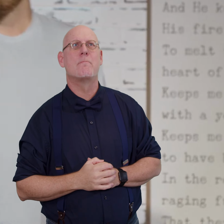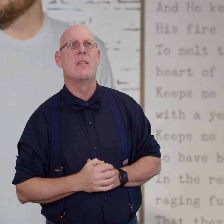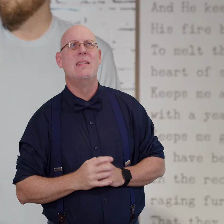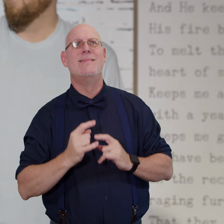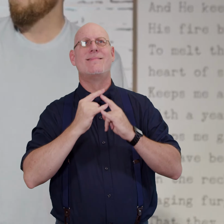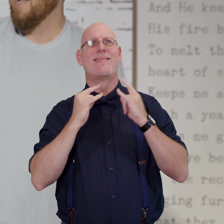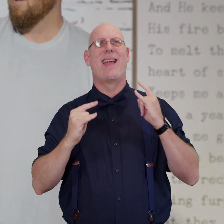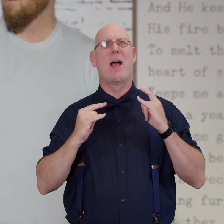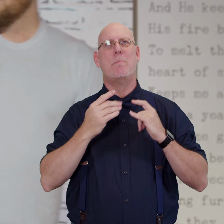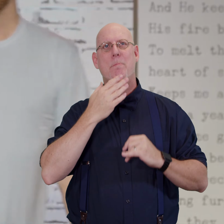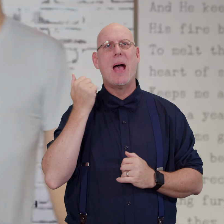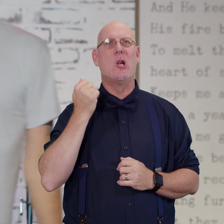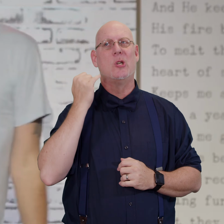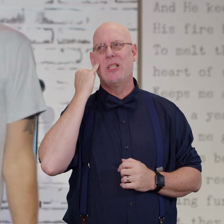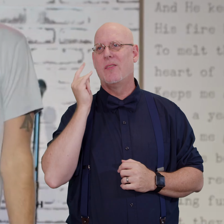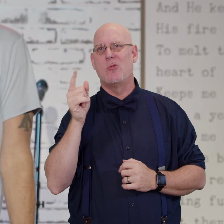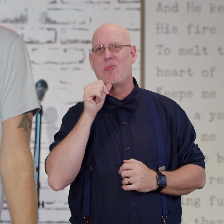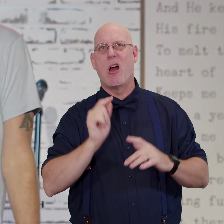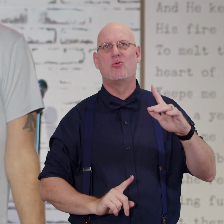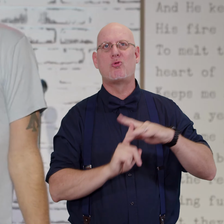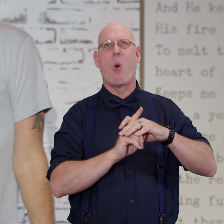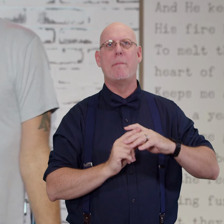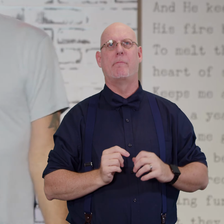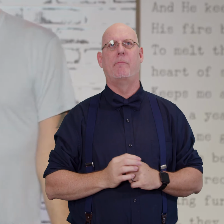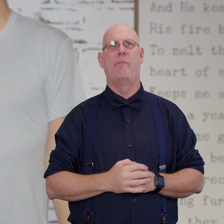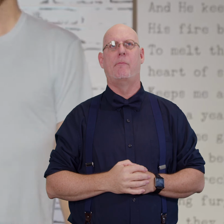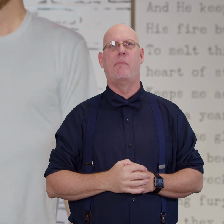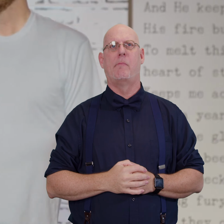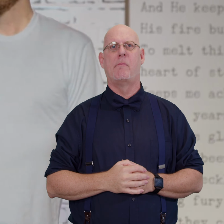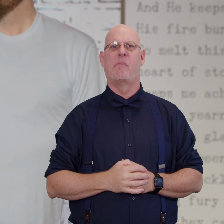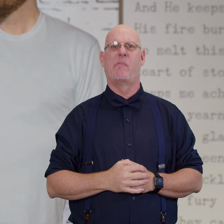camp would have been so much better if you hadn't come.